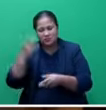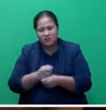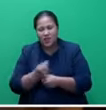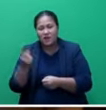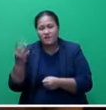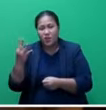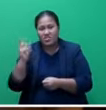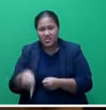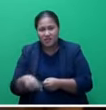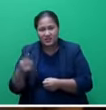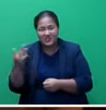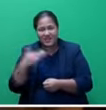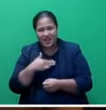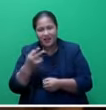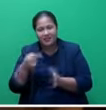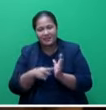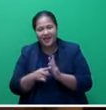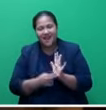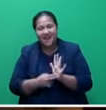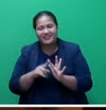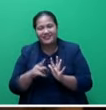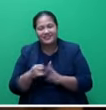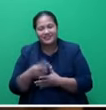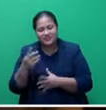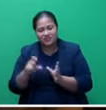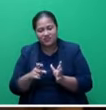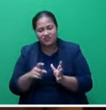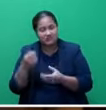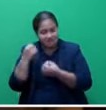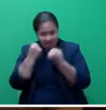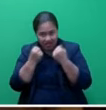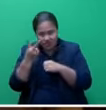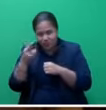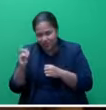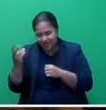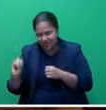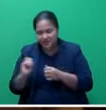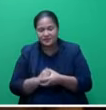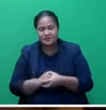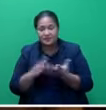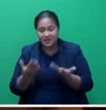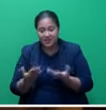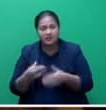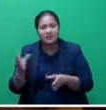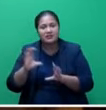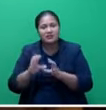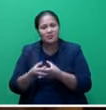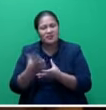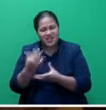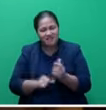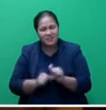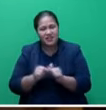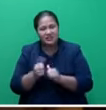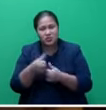tons of cane in 2020 collectively. In addition, the Committee for Better Utilization of